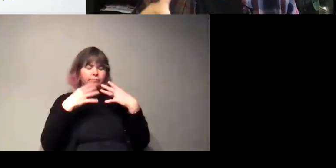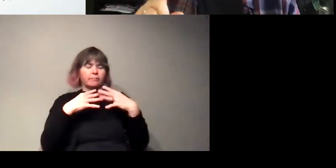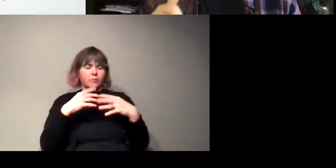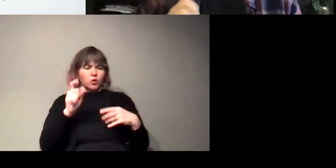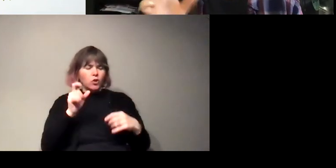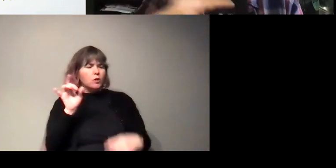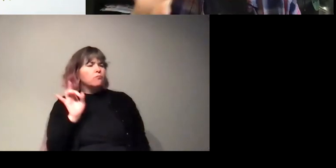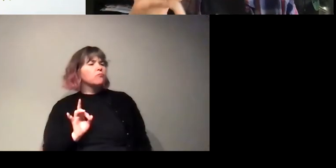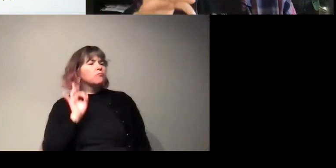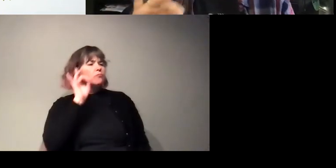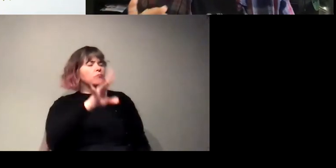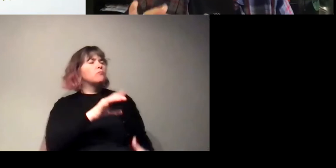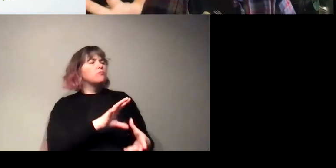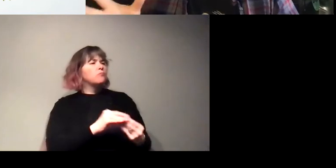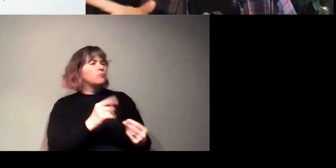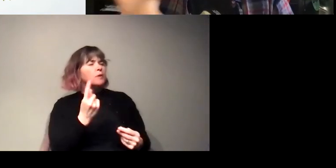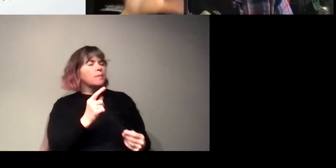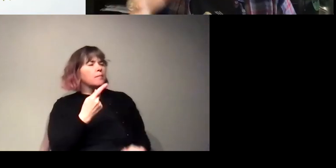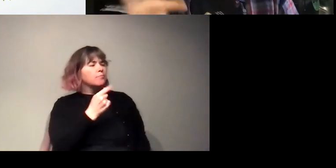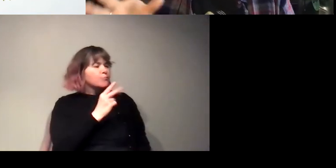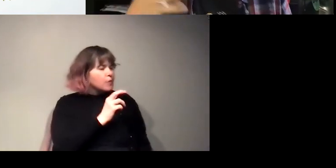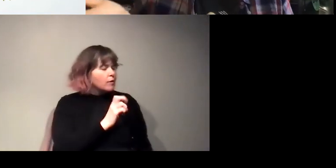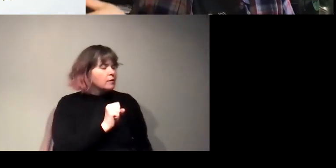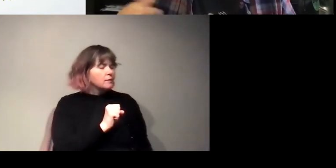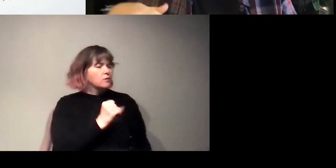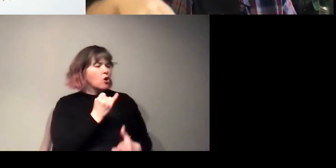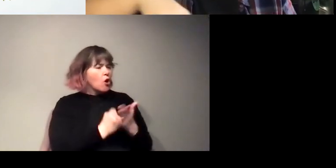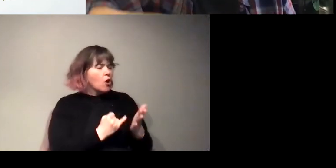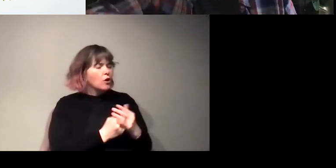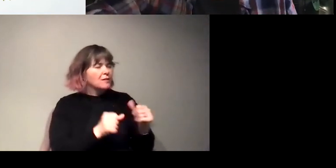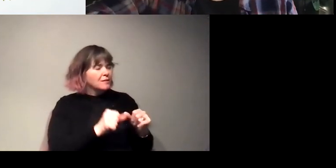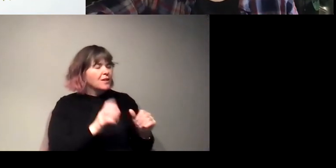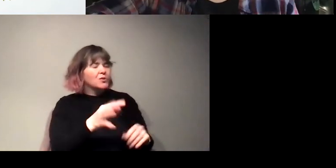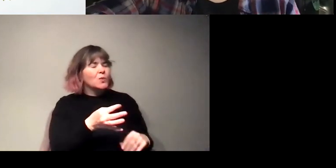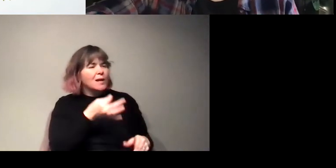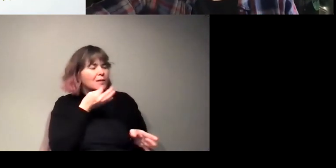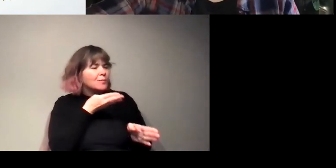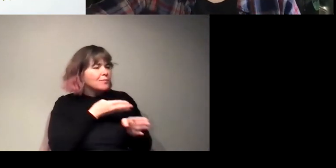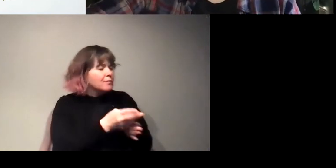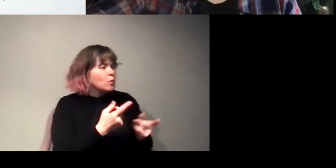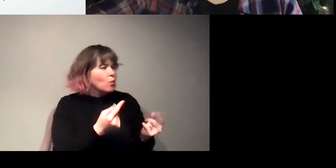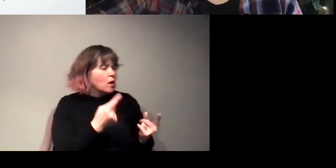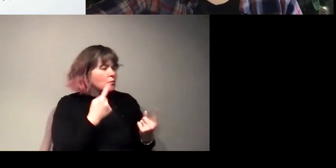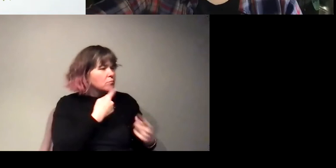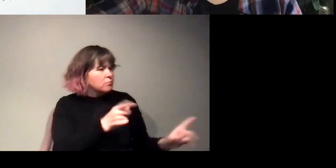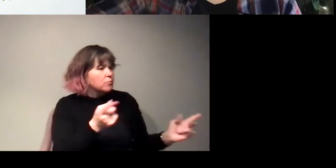thing about either prairies or art or science, like basically your area of expertise, what would you tell